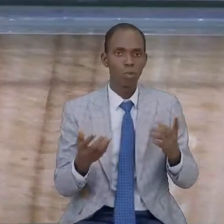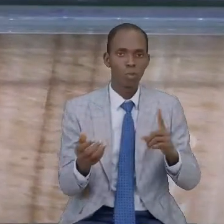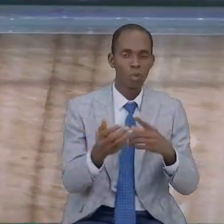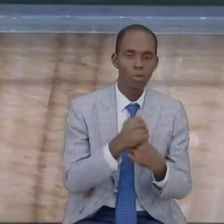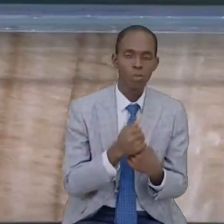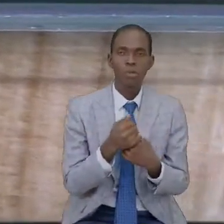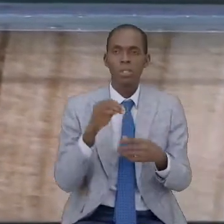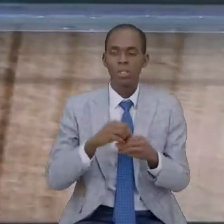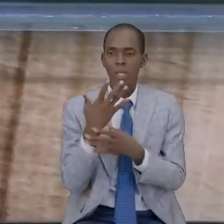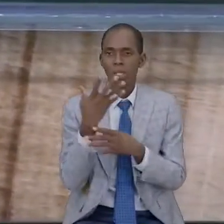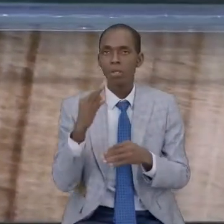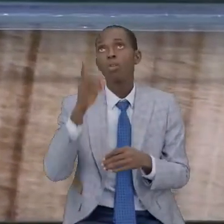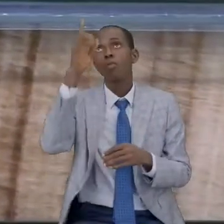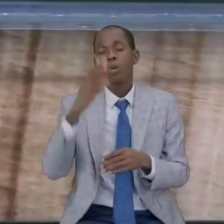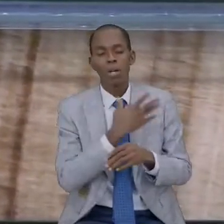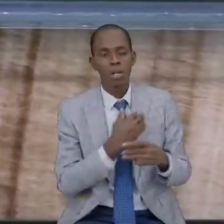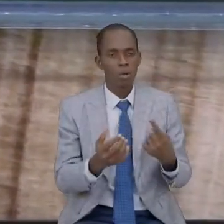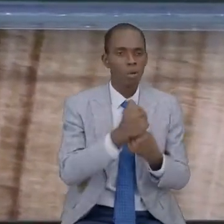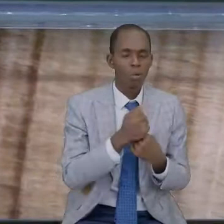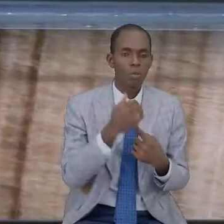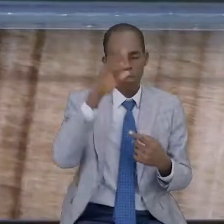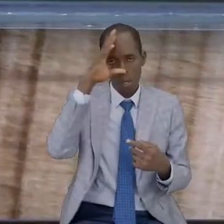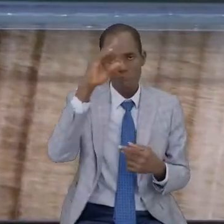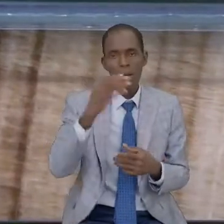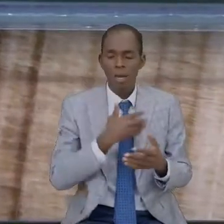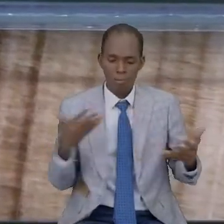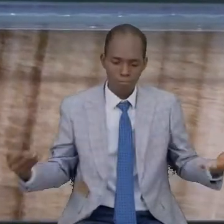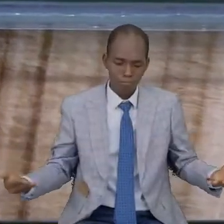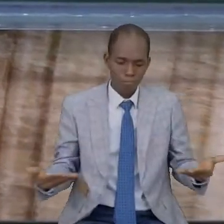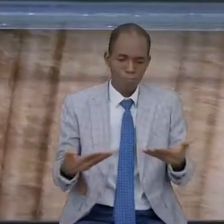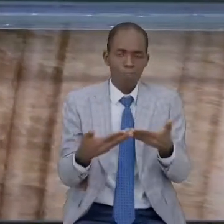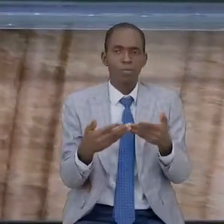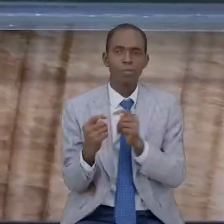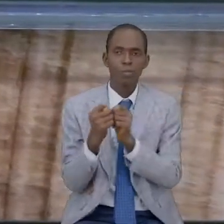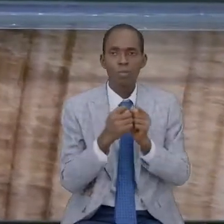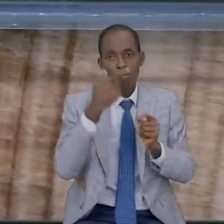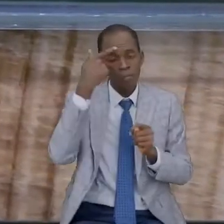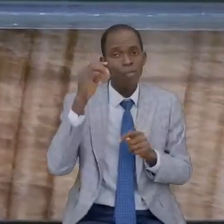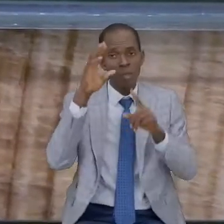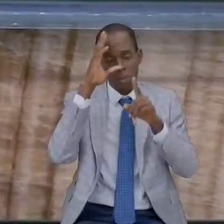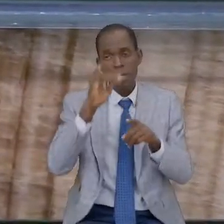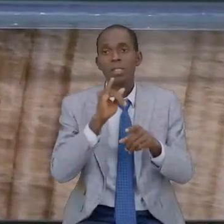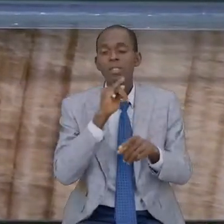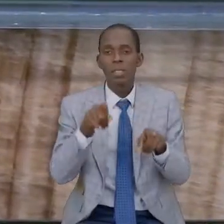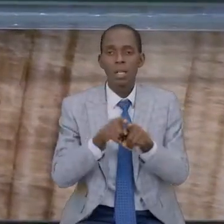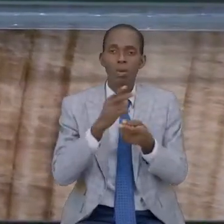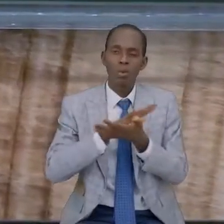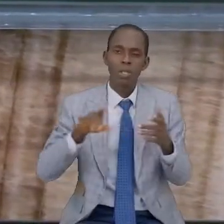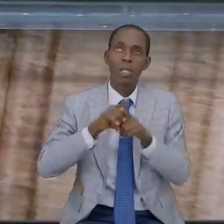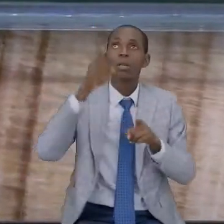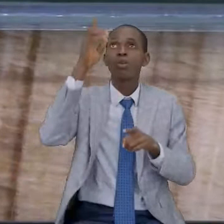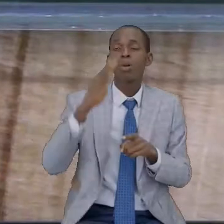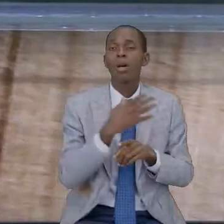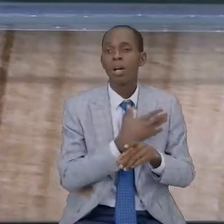hand of man, and is able to reconcile, is able to bring us together, because he's as holy as God. And yet, he bore